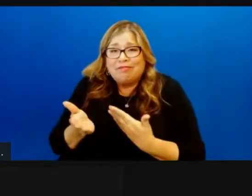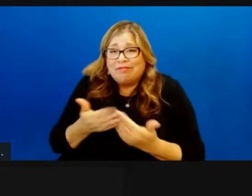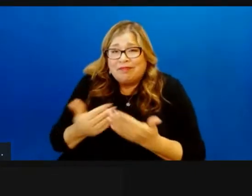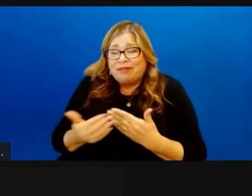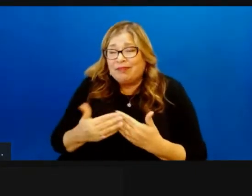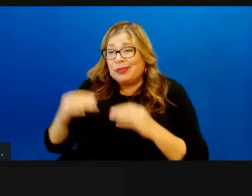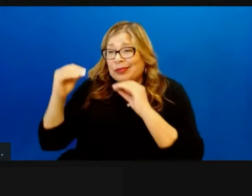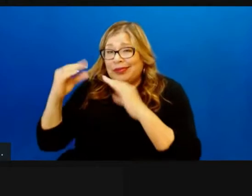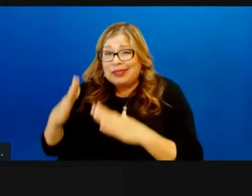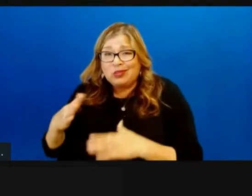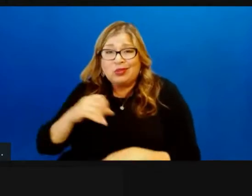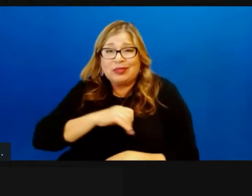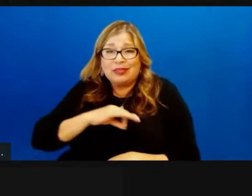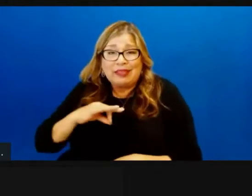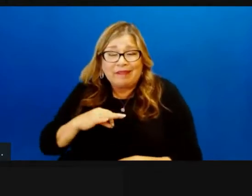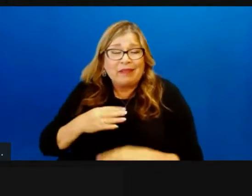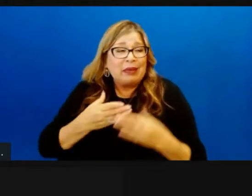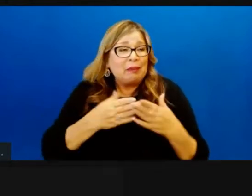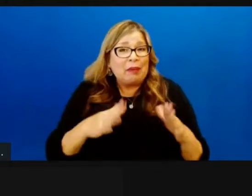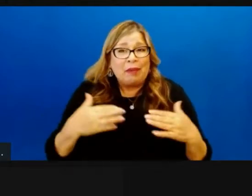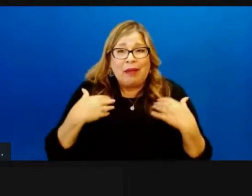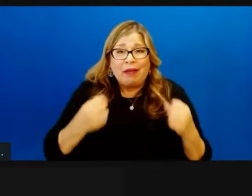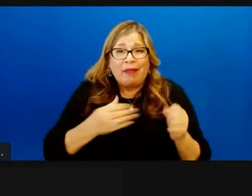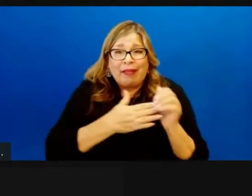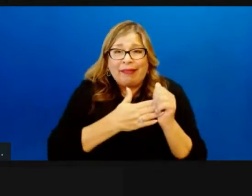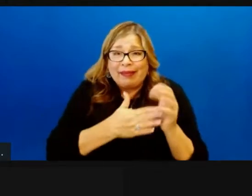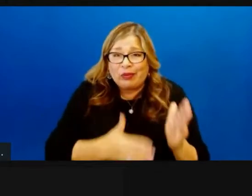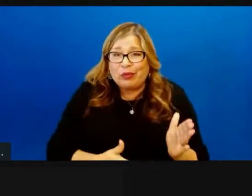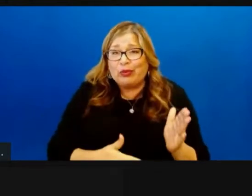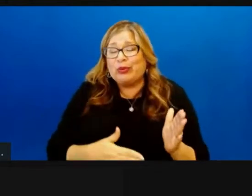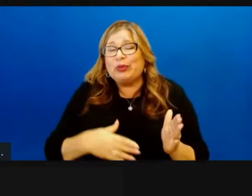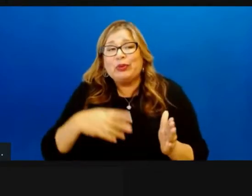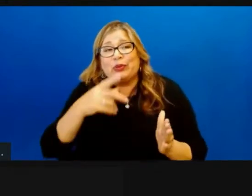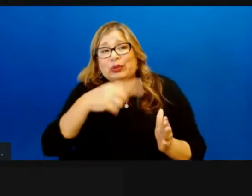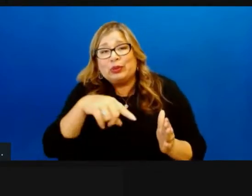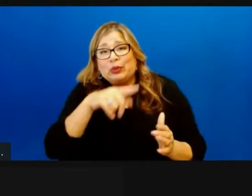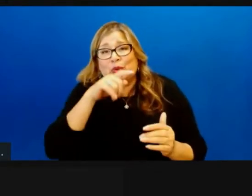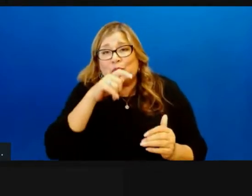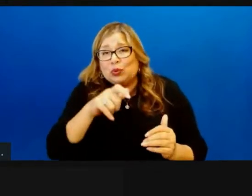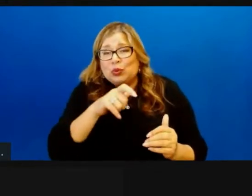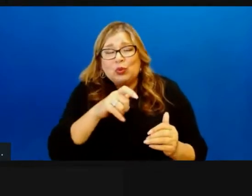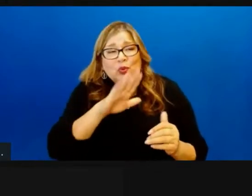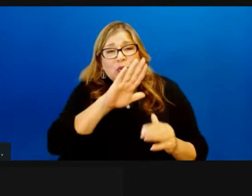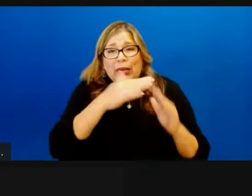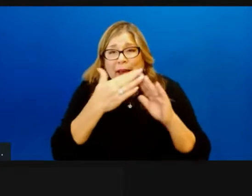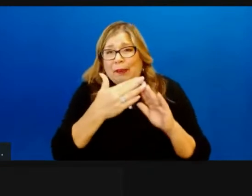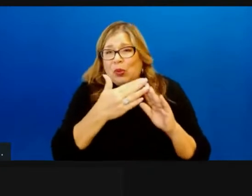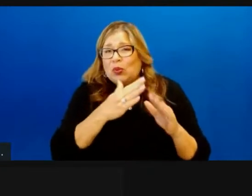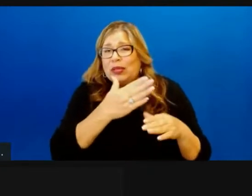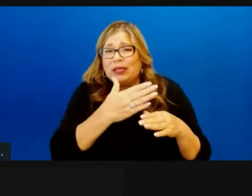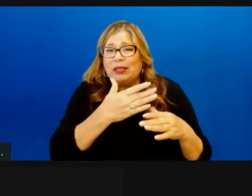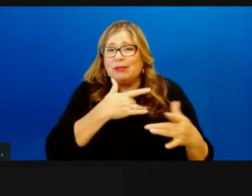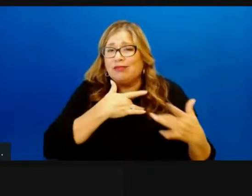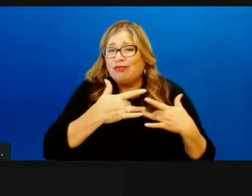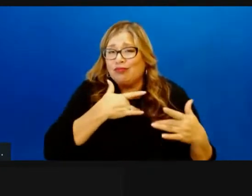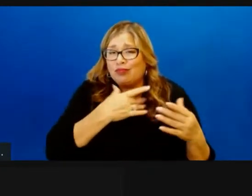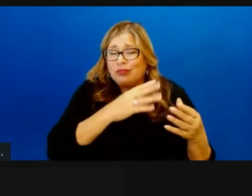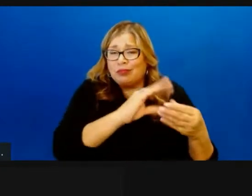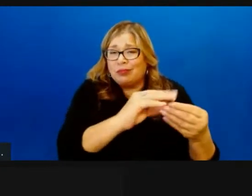public health leaders that are listening to voices throughout their communities, that those are part of the decision as